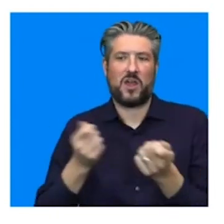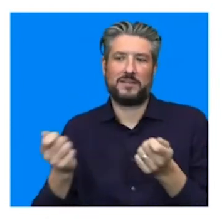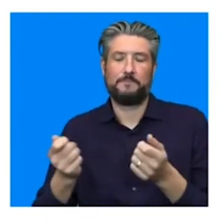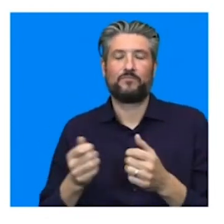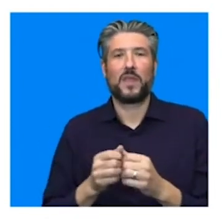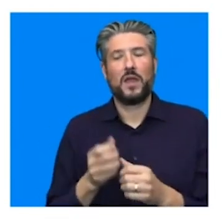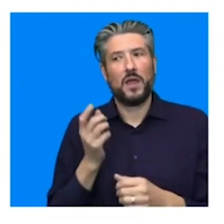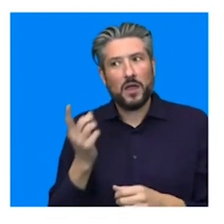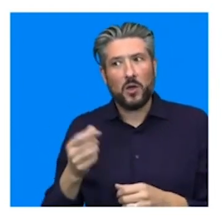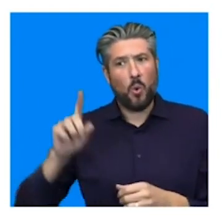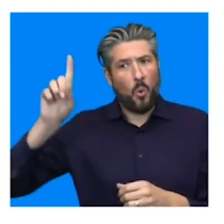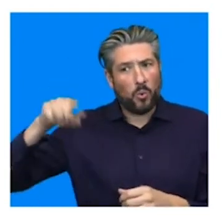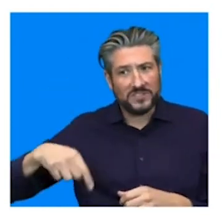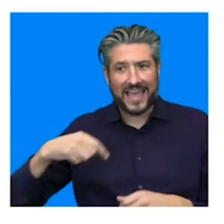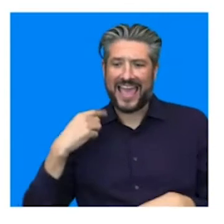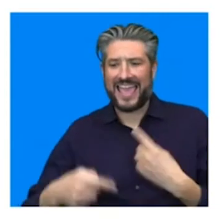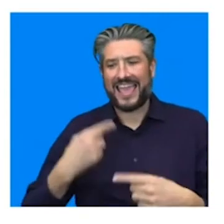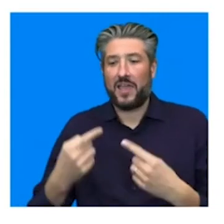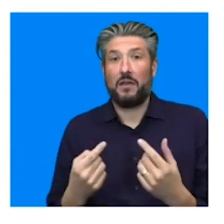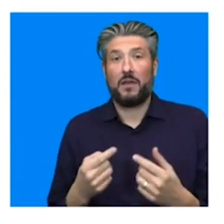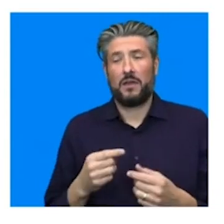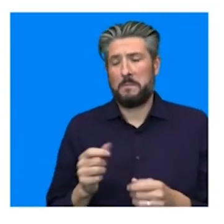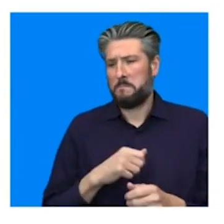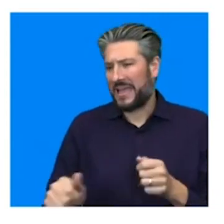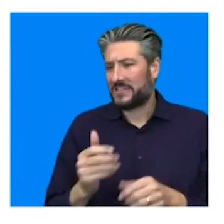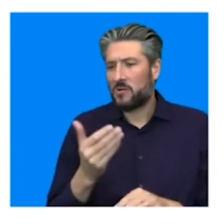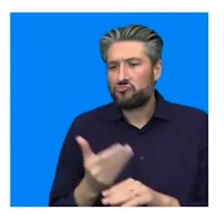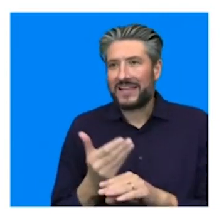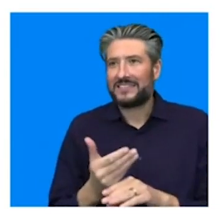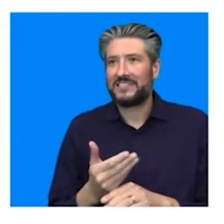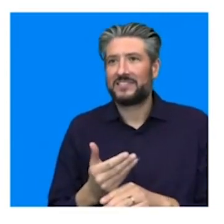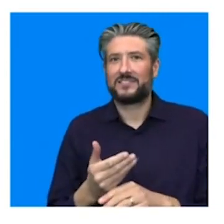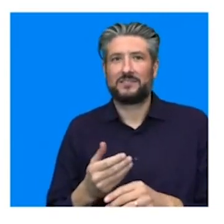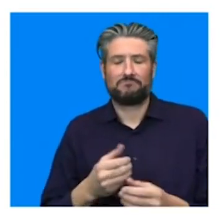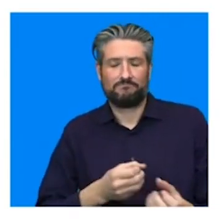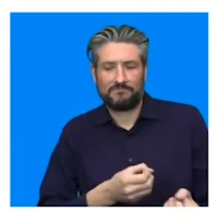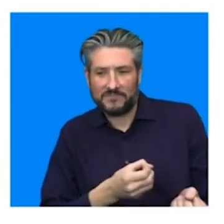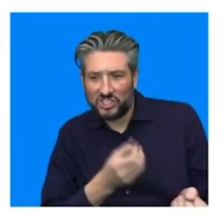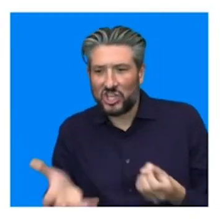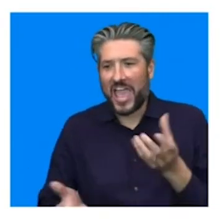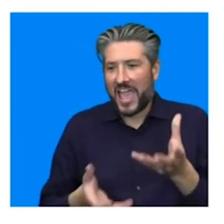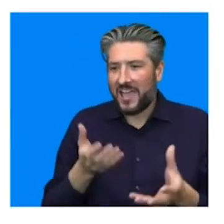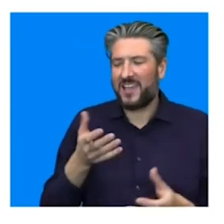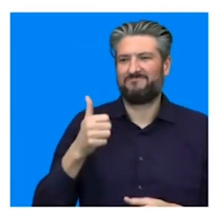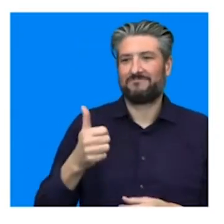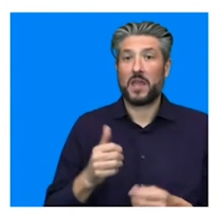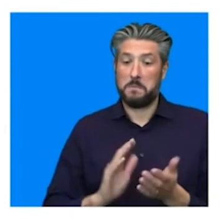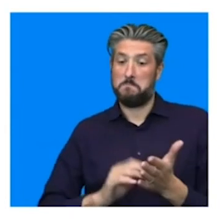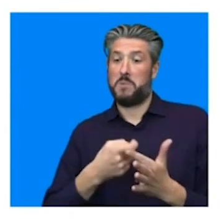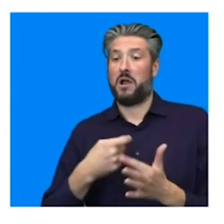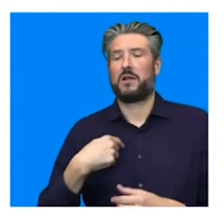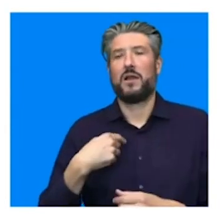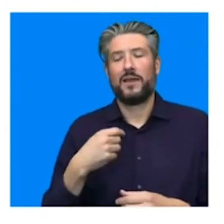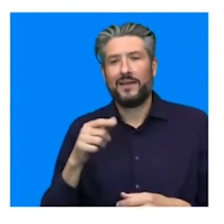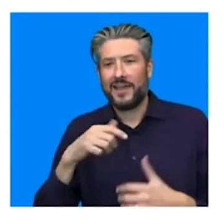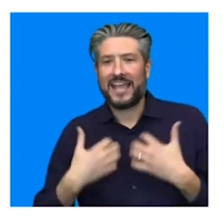of best practice sharing and solving each other's problems that goes on is incredible. So well, interestingly, you see, I spotted